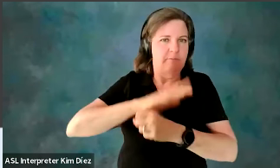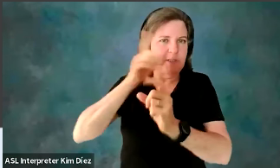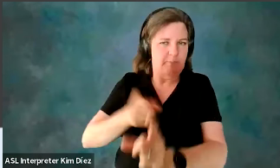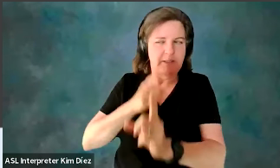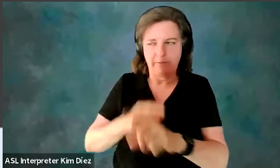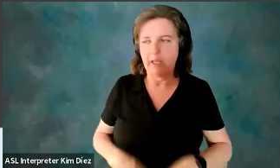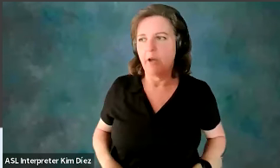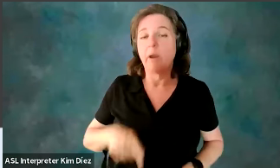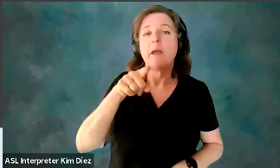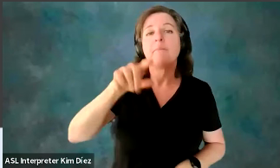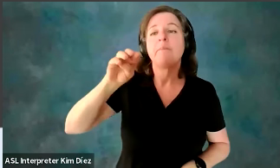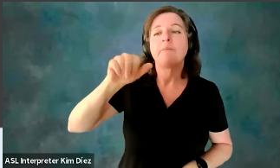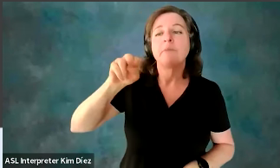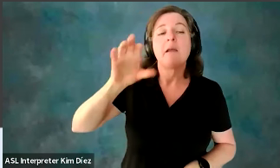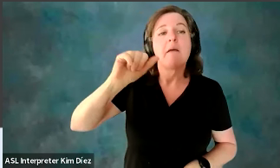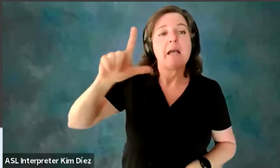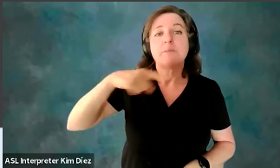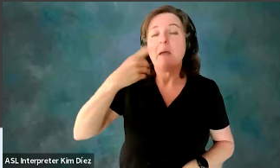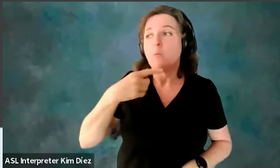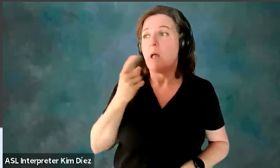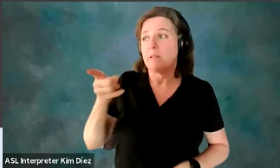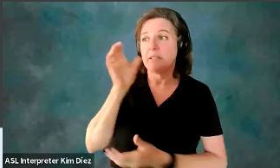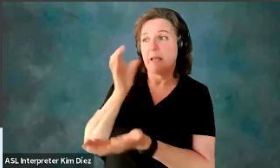of interest that is more